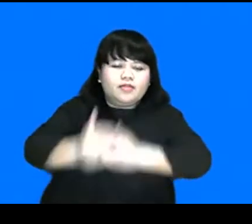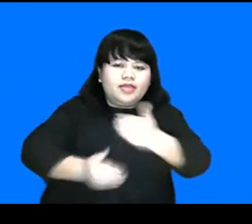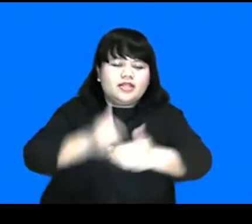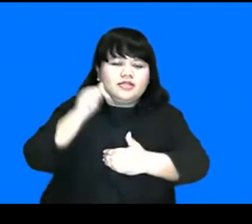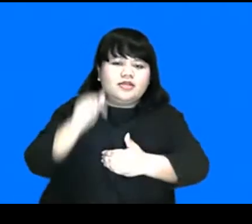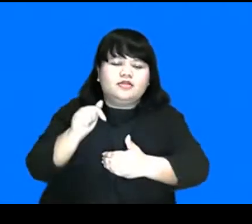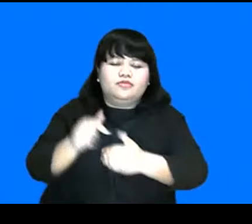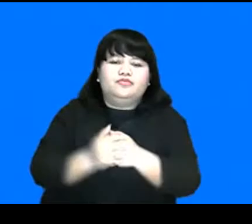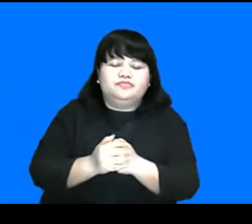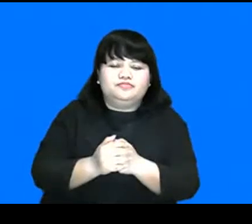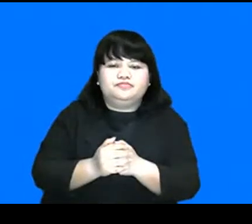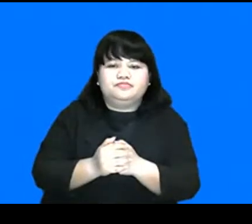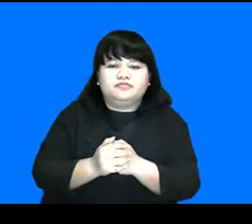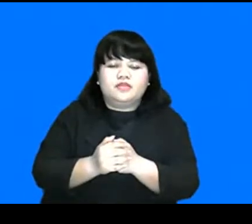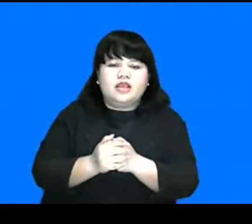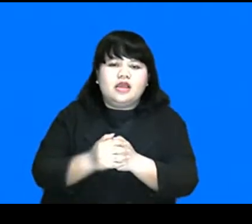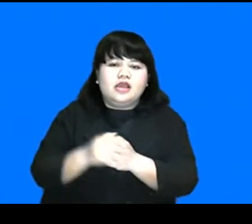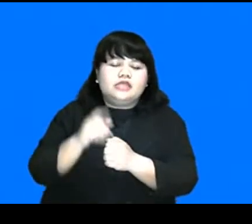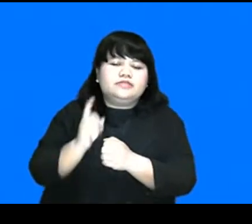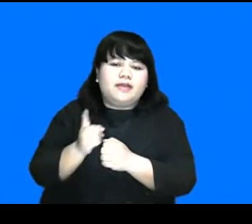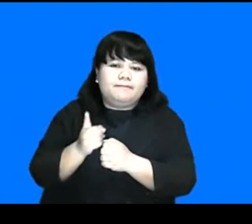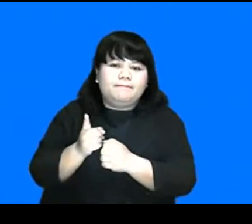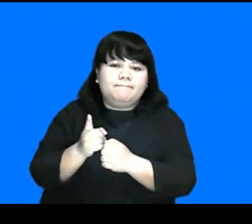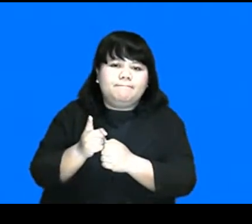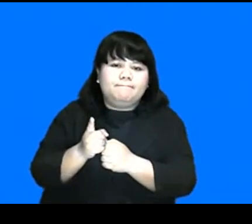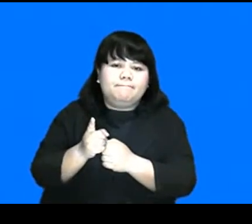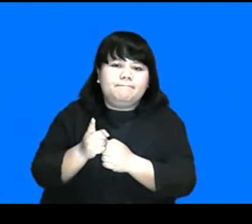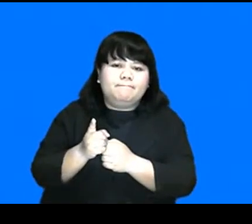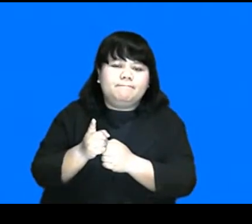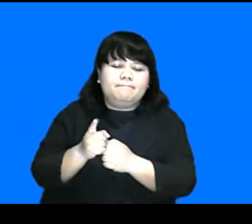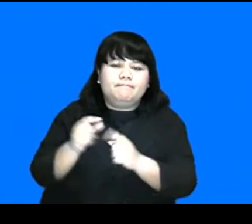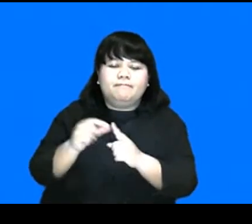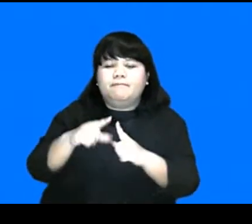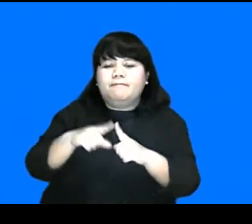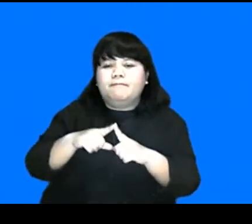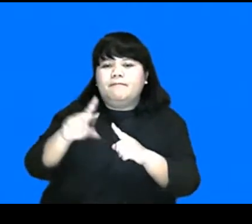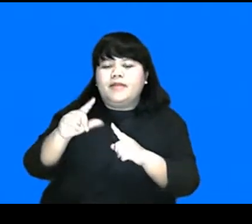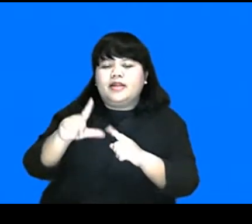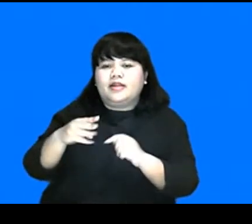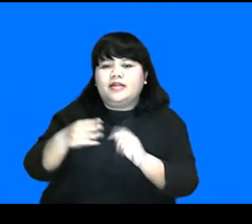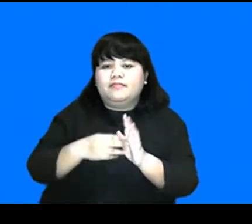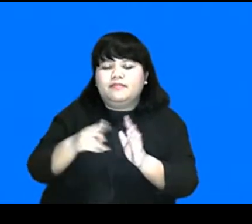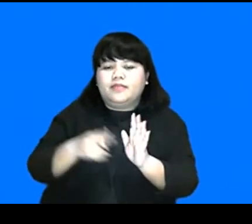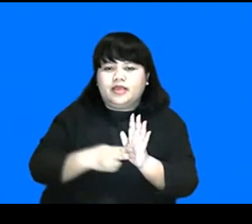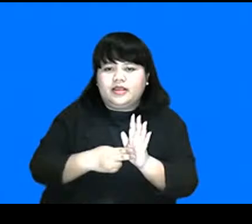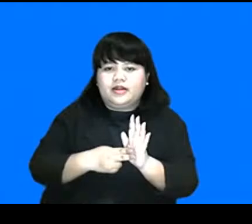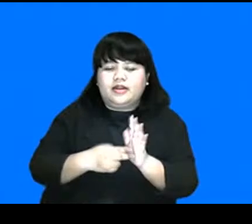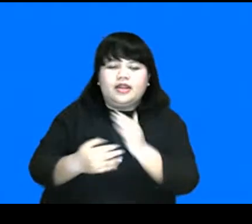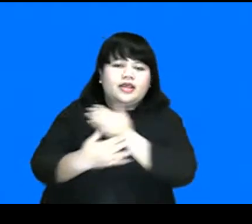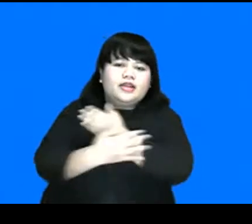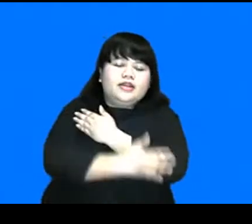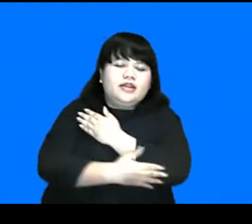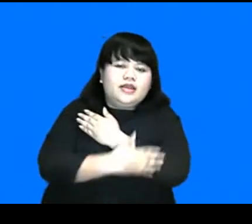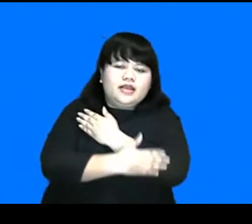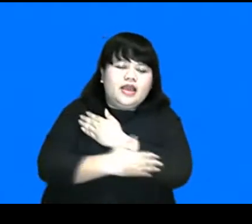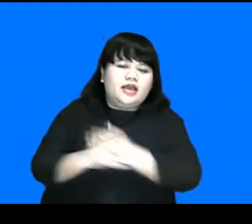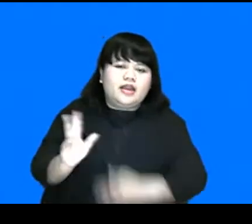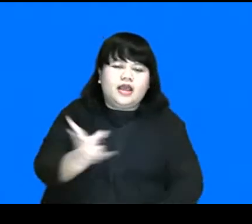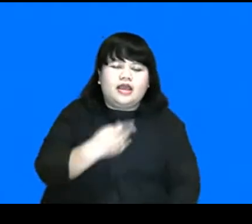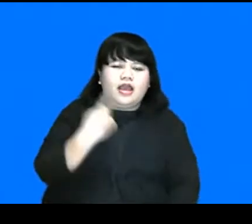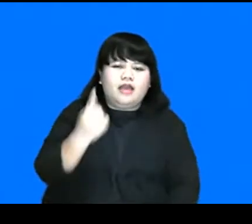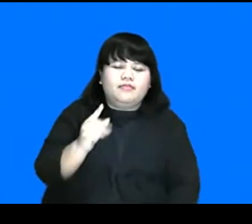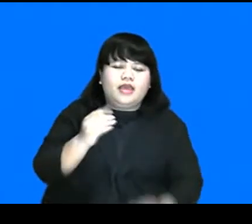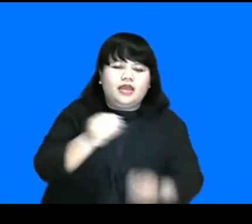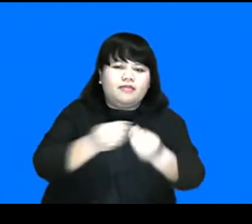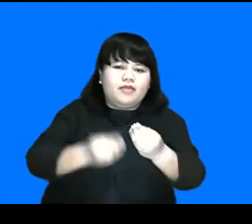Asia, in our parliament, it is these there are these representatives of these sectors that are sitting in the parliament.